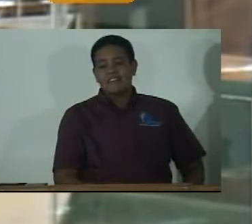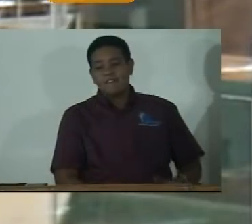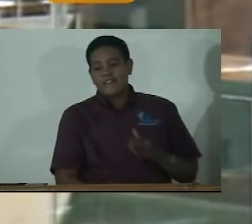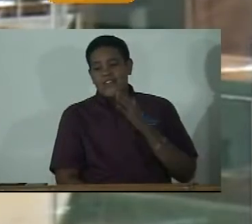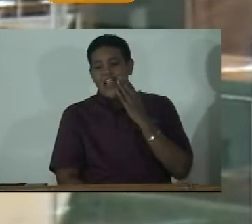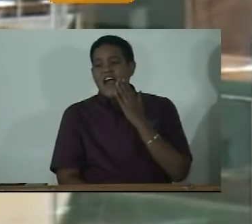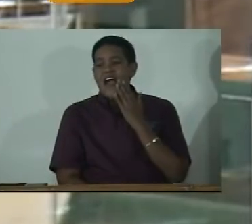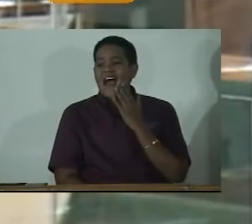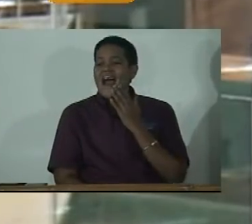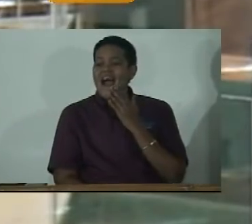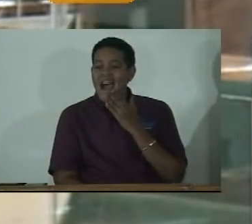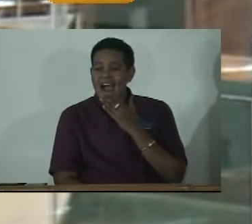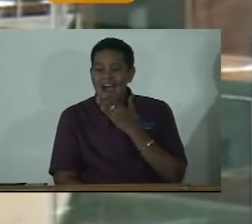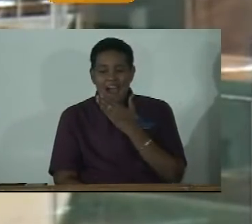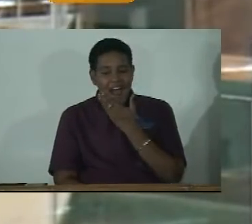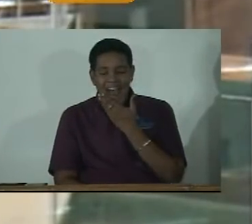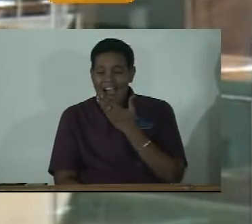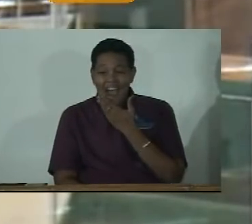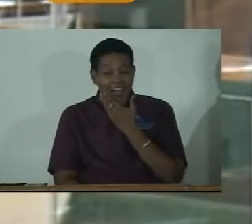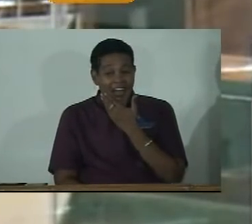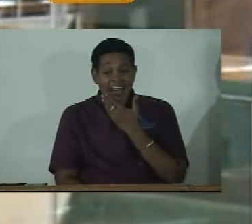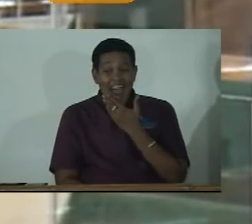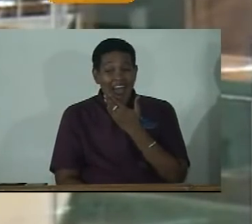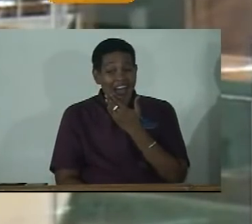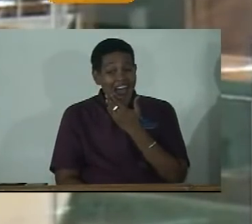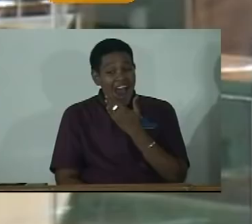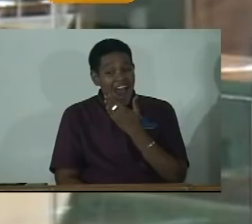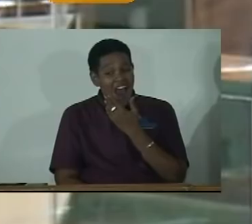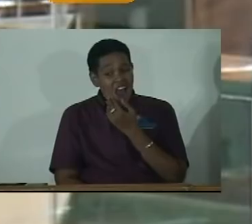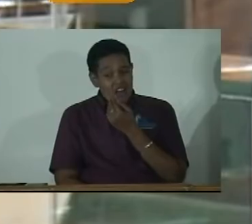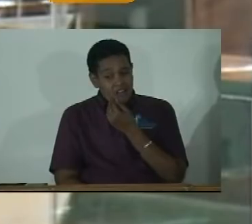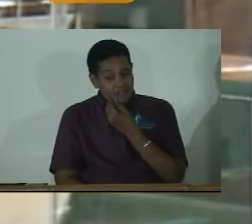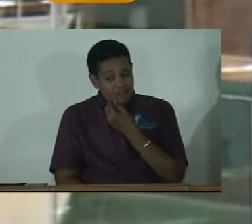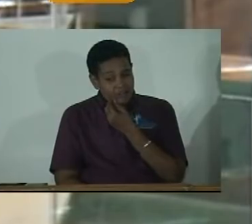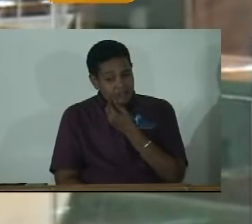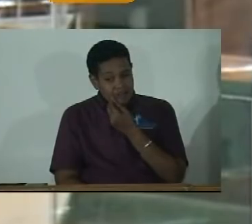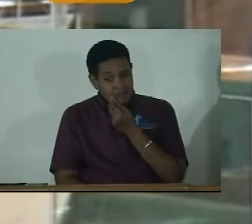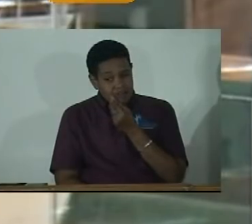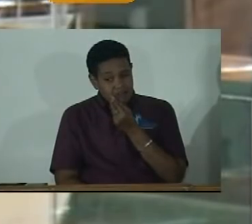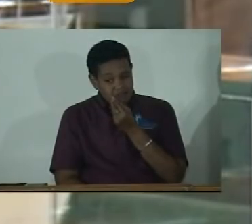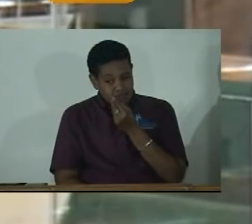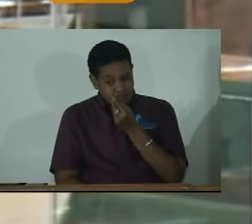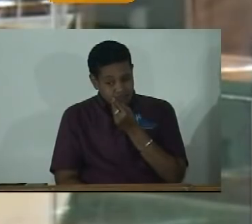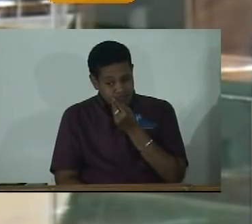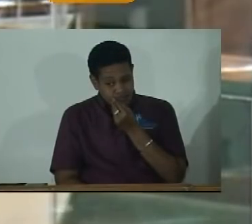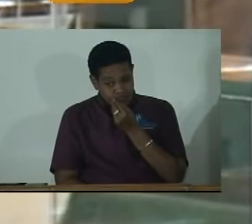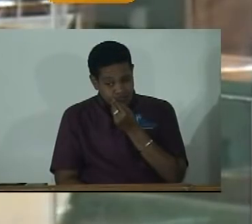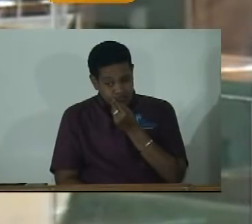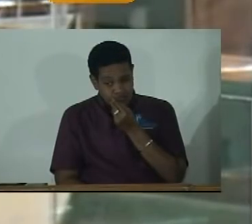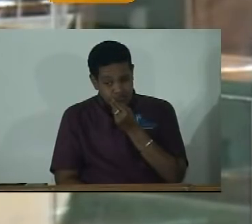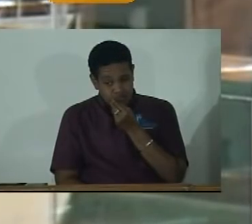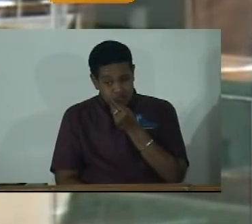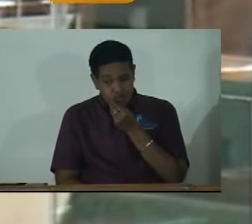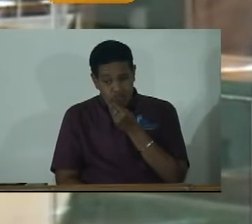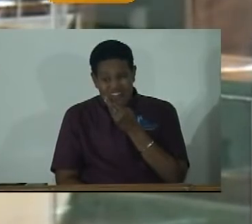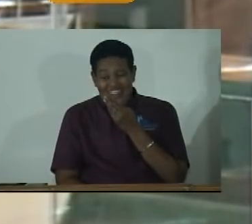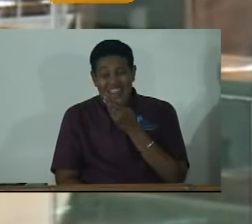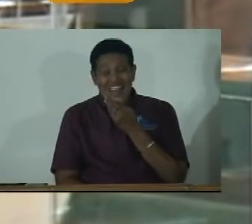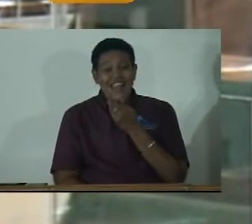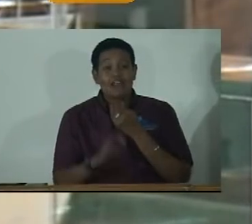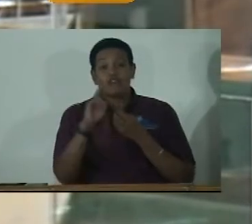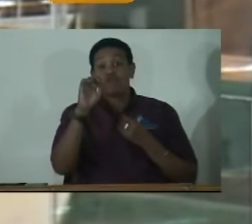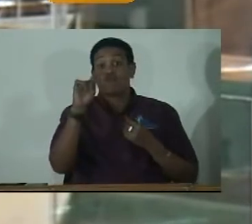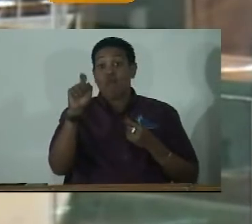provides that the prescribed rate shall be such rate as the minister responsible for the public service may prescribe by order subject